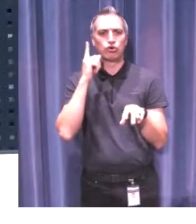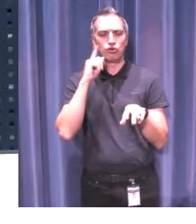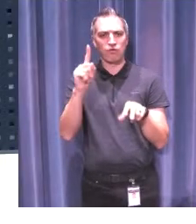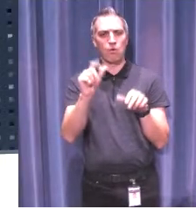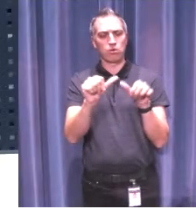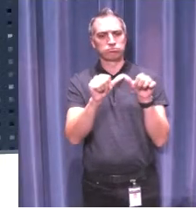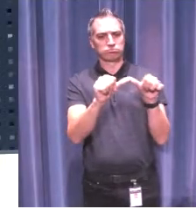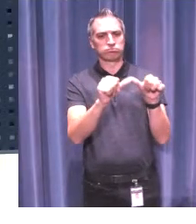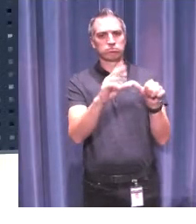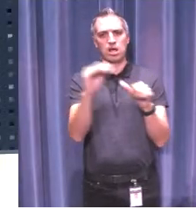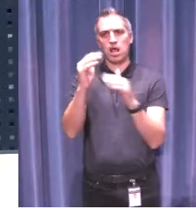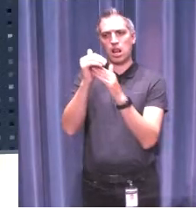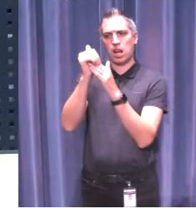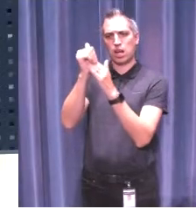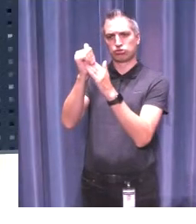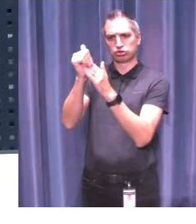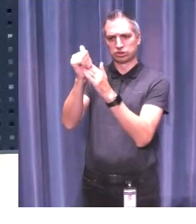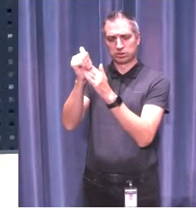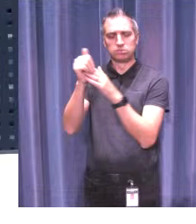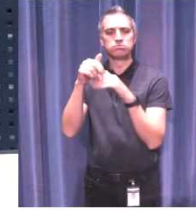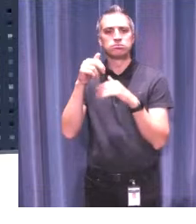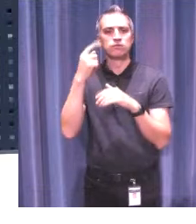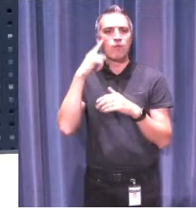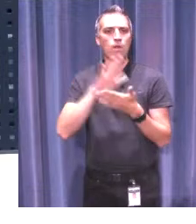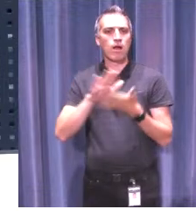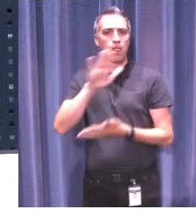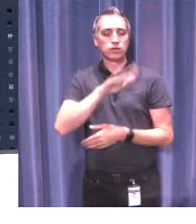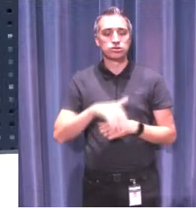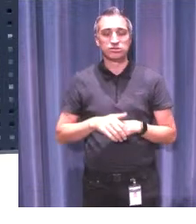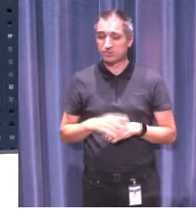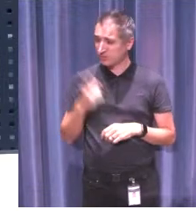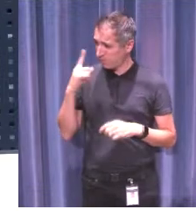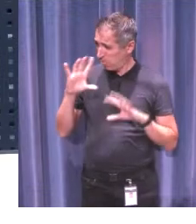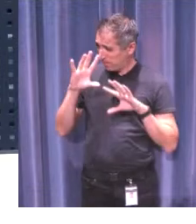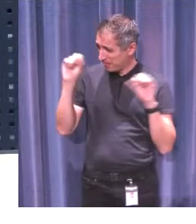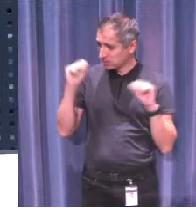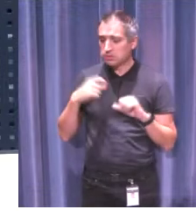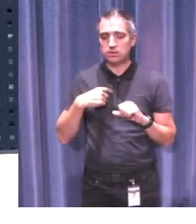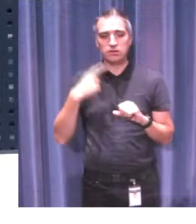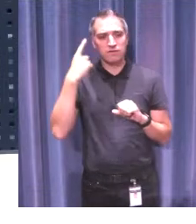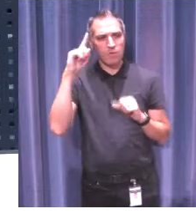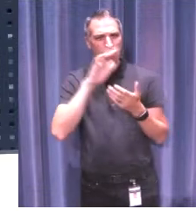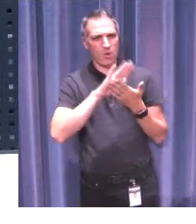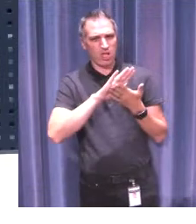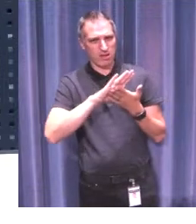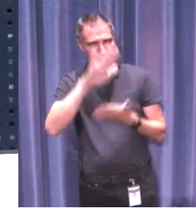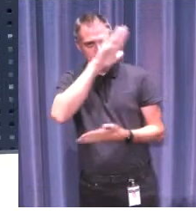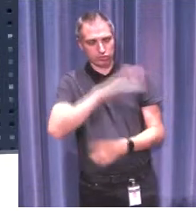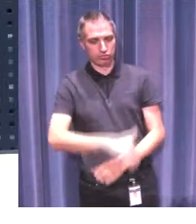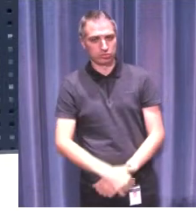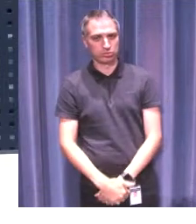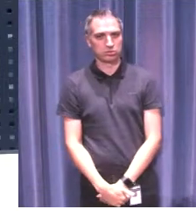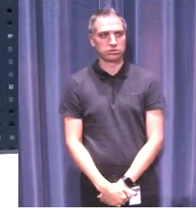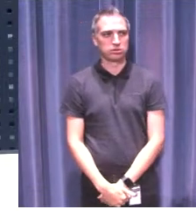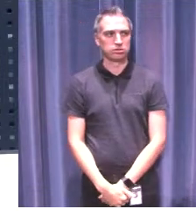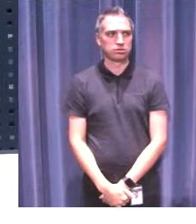Management and leadership. For the president? Or Of the college?